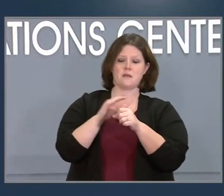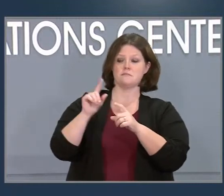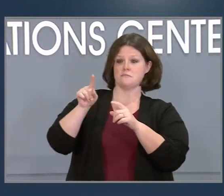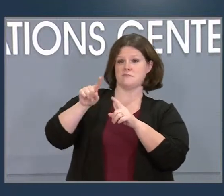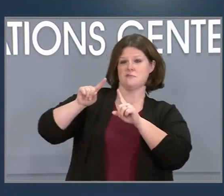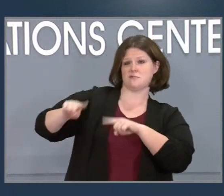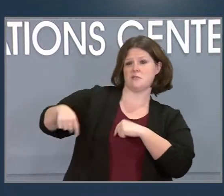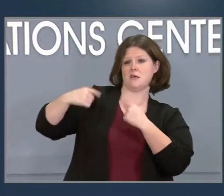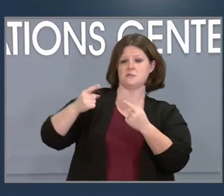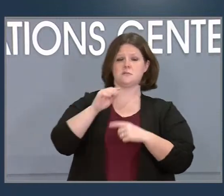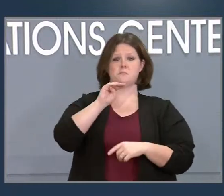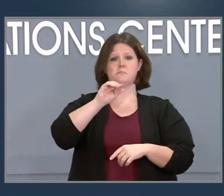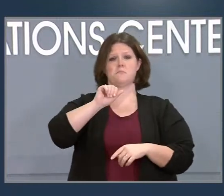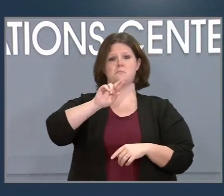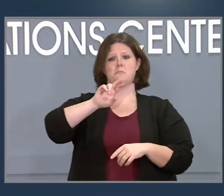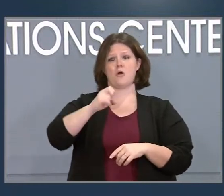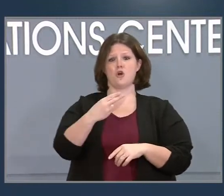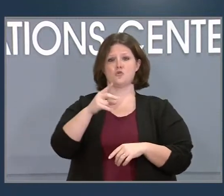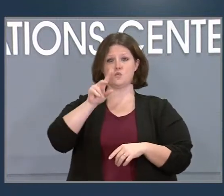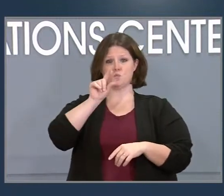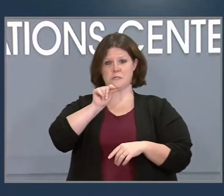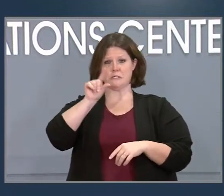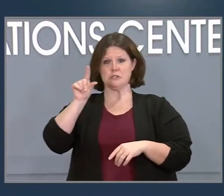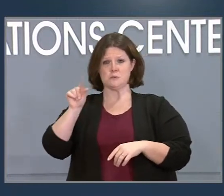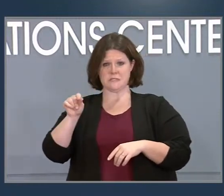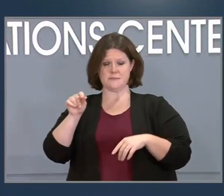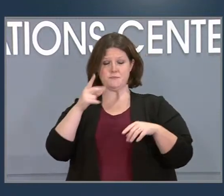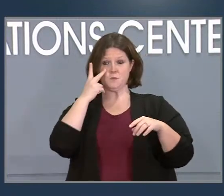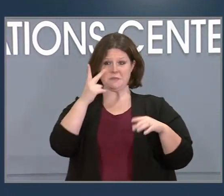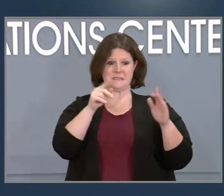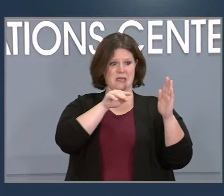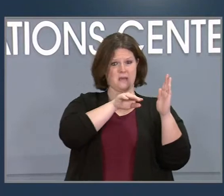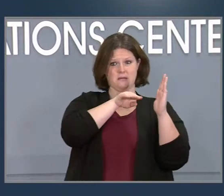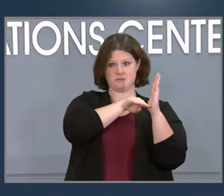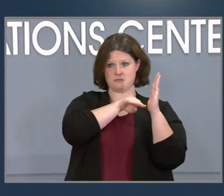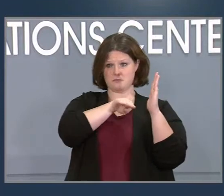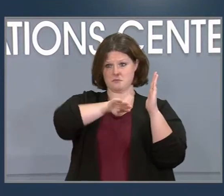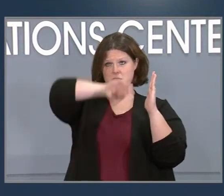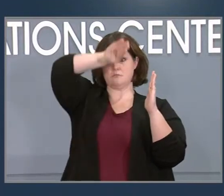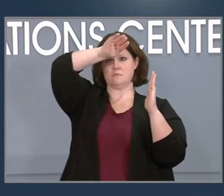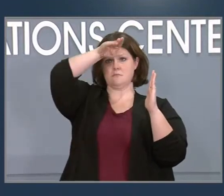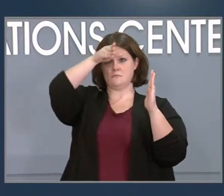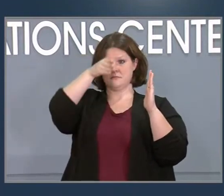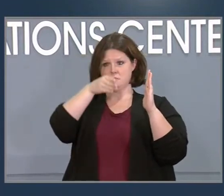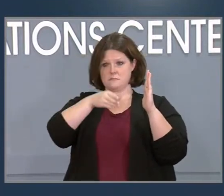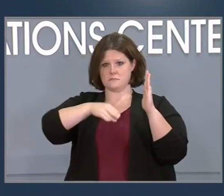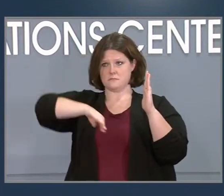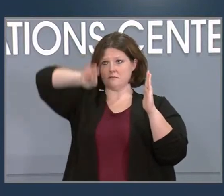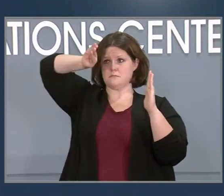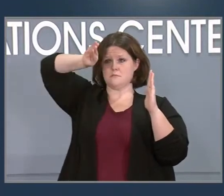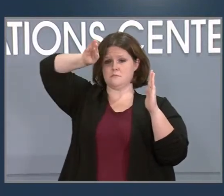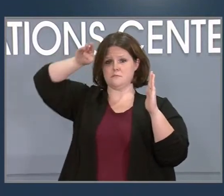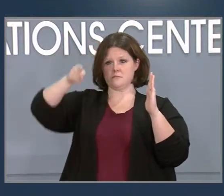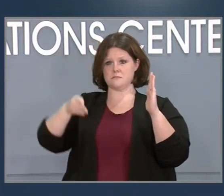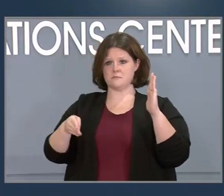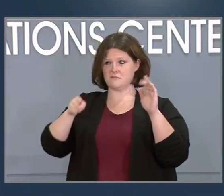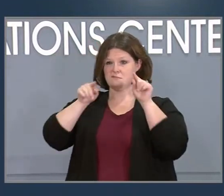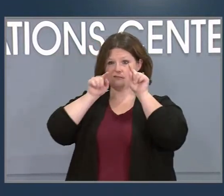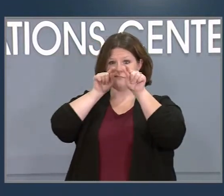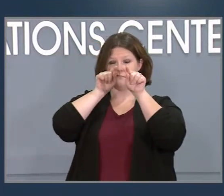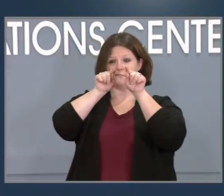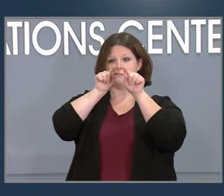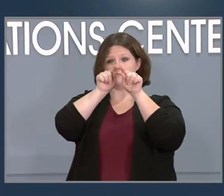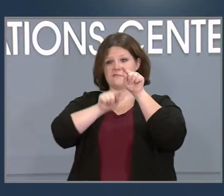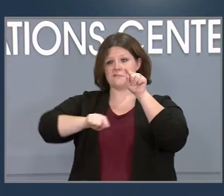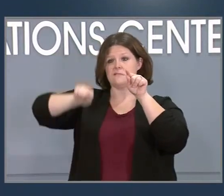of 2020. You can see that we've had 2 significant peaks since the pandemic started. The second peak is from this